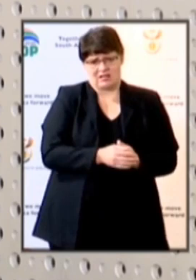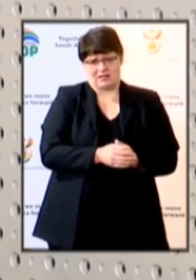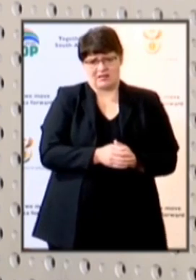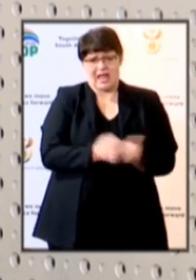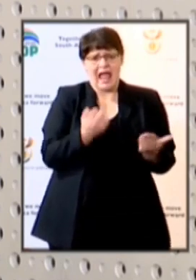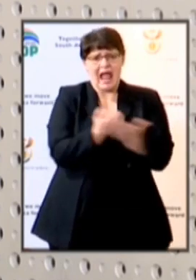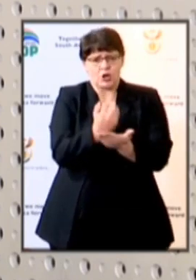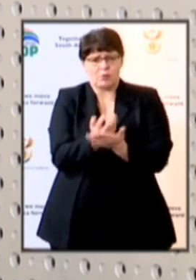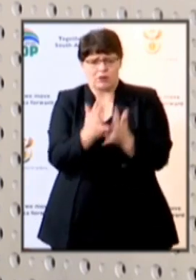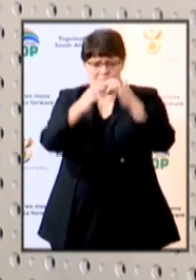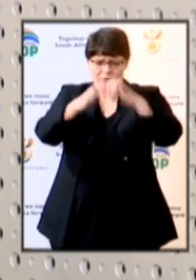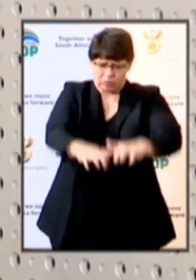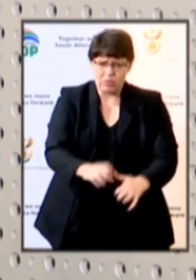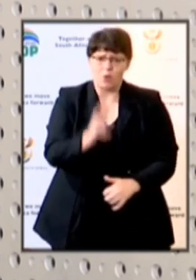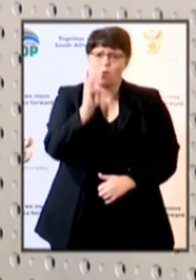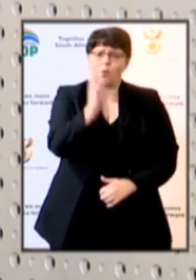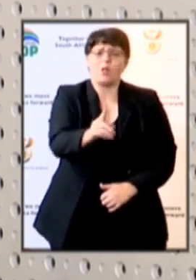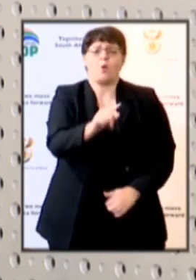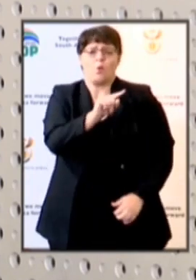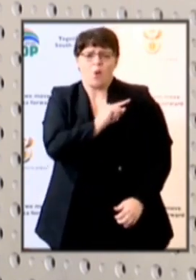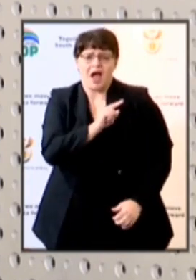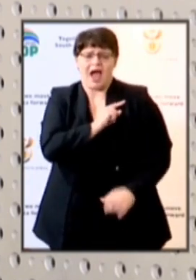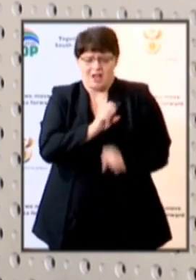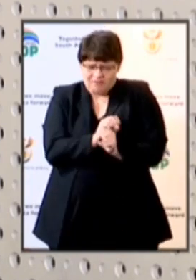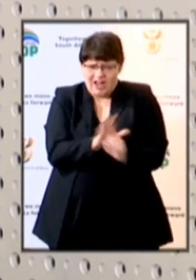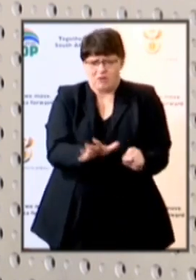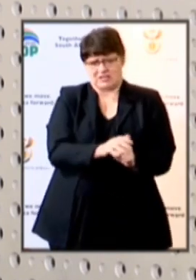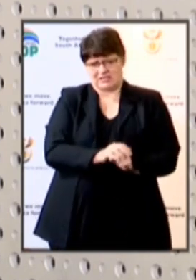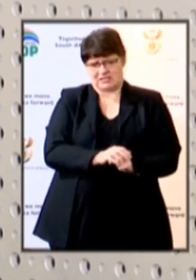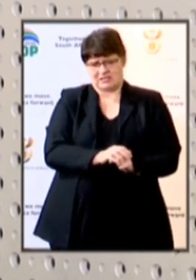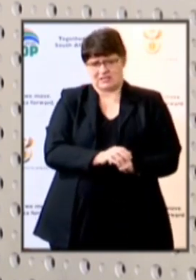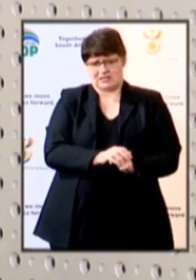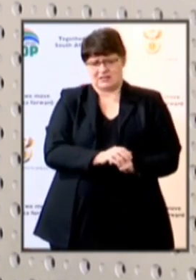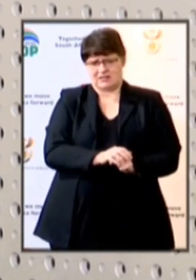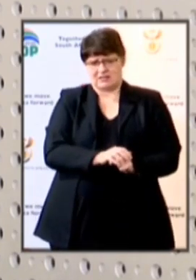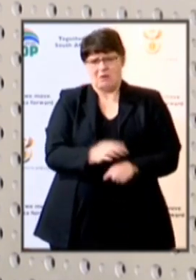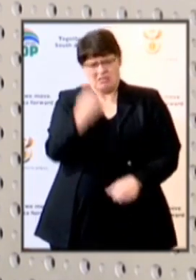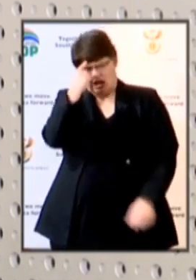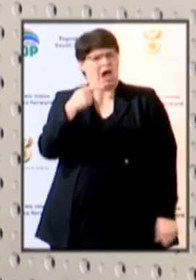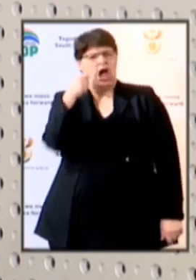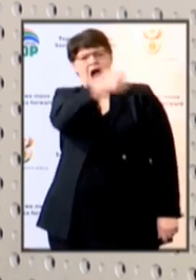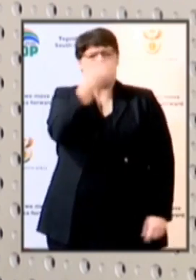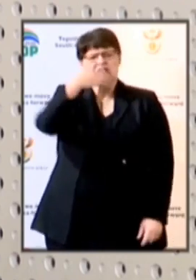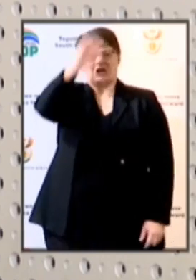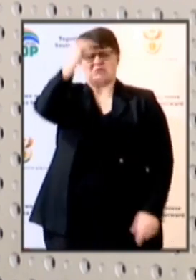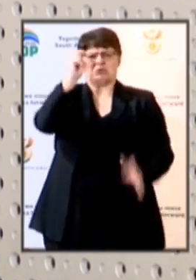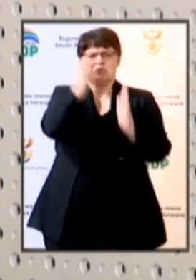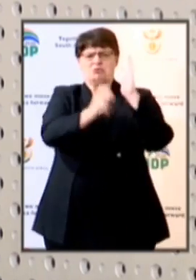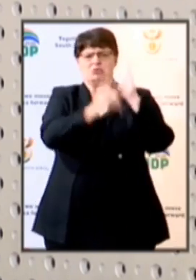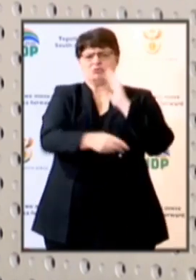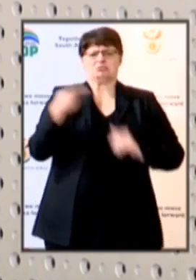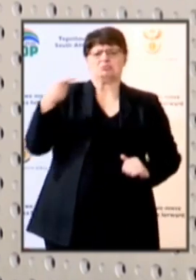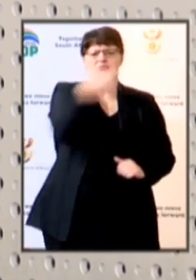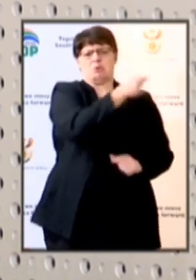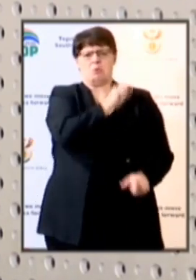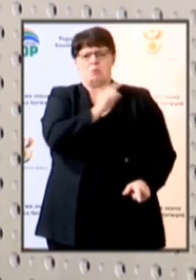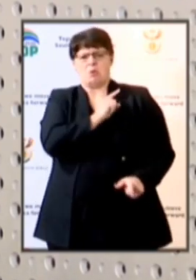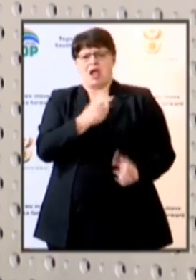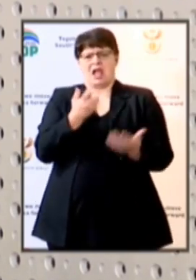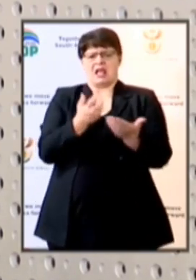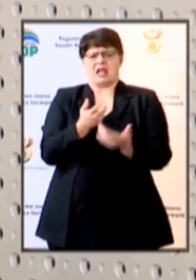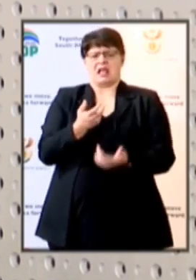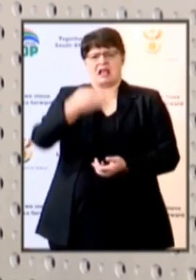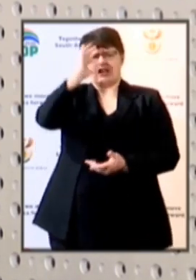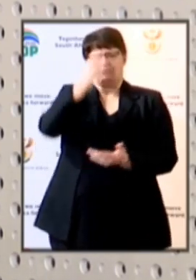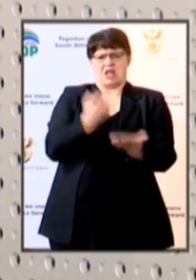mustn't think, oh, these restrictions are the ones that are destroying the economy. No, it's the pandemic itself.